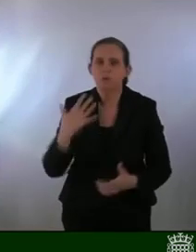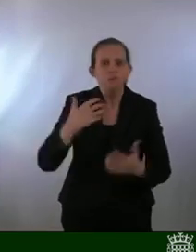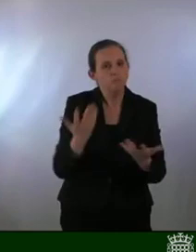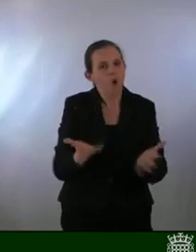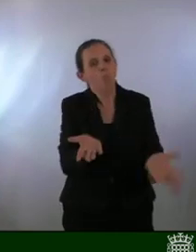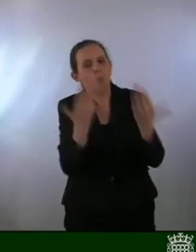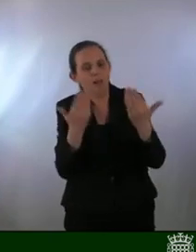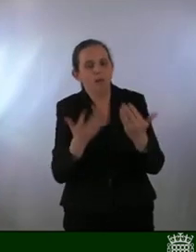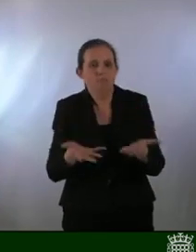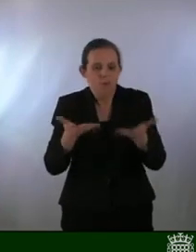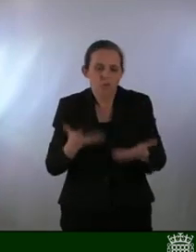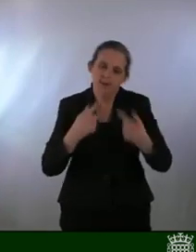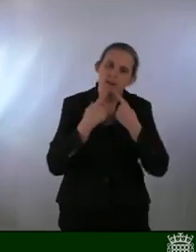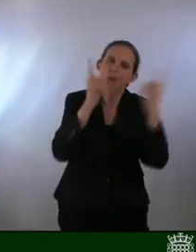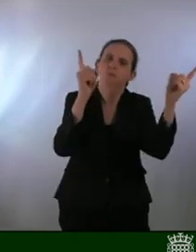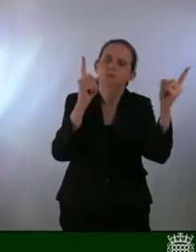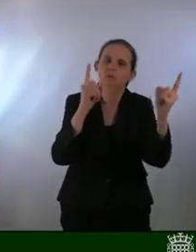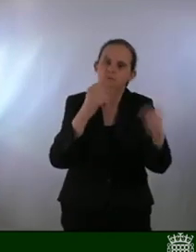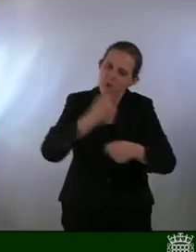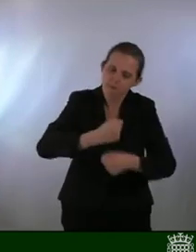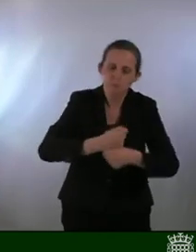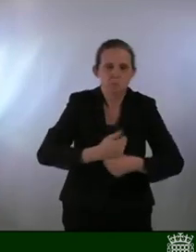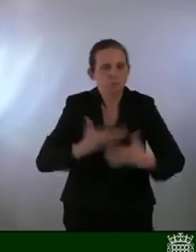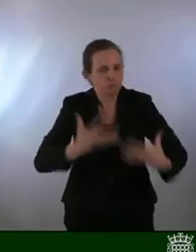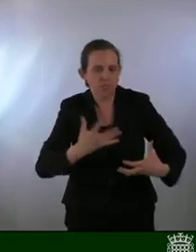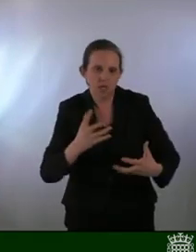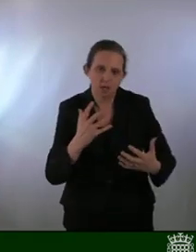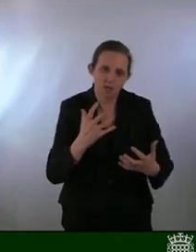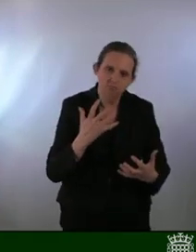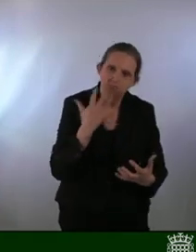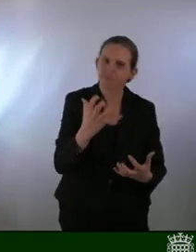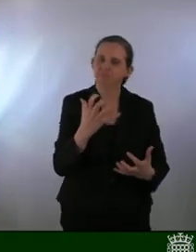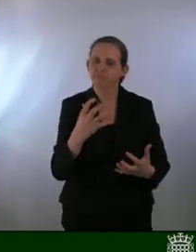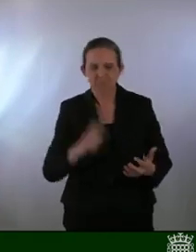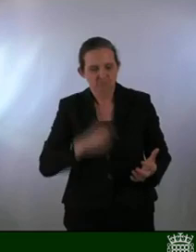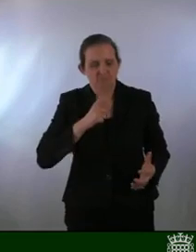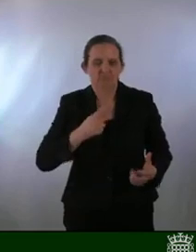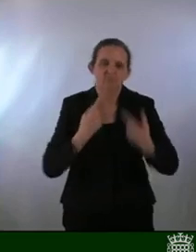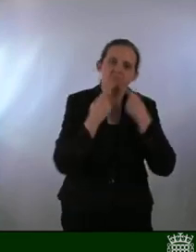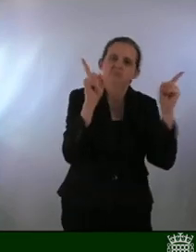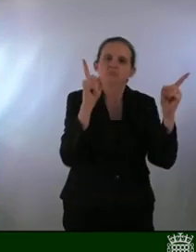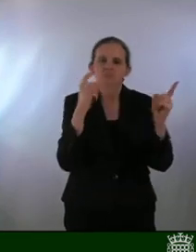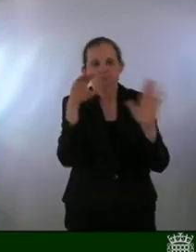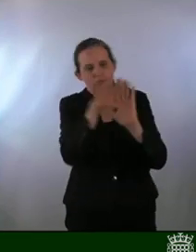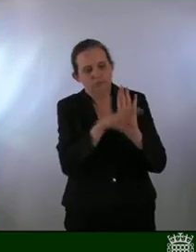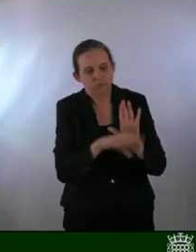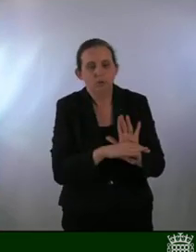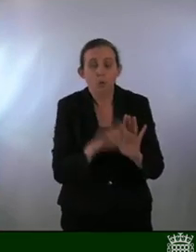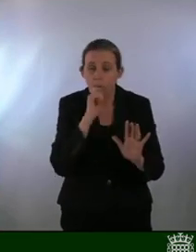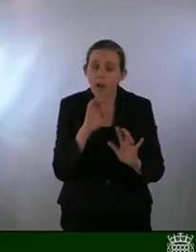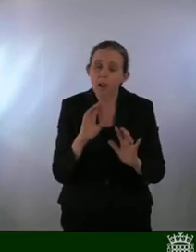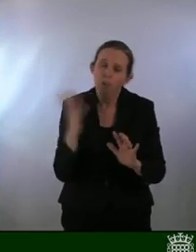has today shown it has the courage to introduce very tough measures which will have profound economic consequences, and